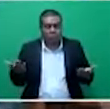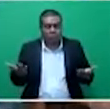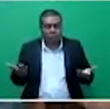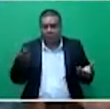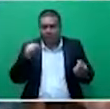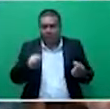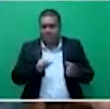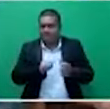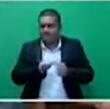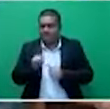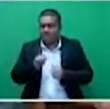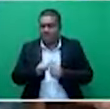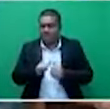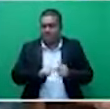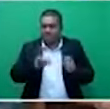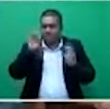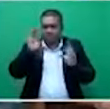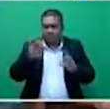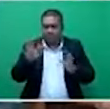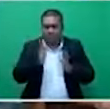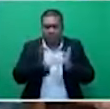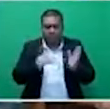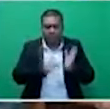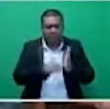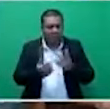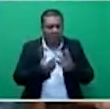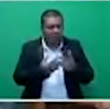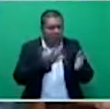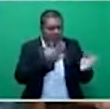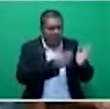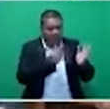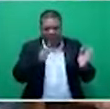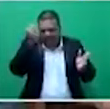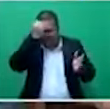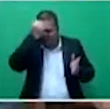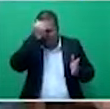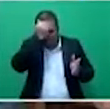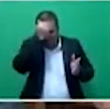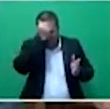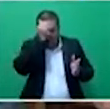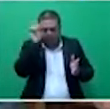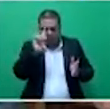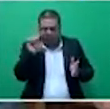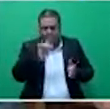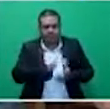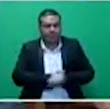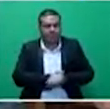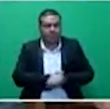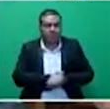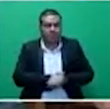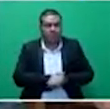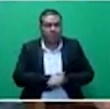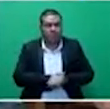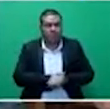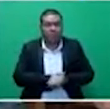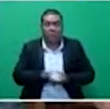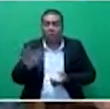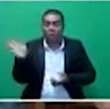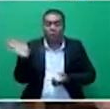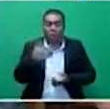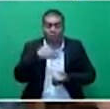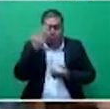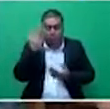others? That's absurd. It's illogical. It's stupid. It's obtuse. Mr. Speaker, sir, Honourable Prasad,